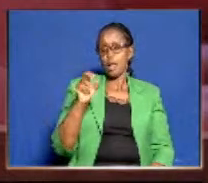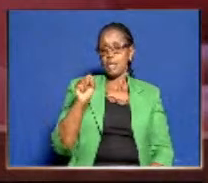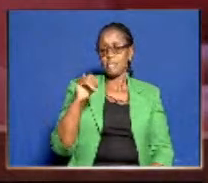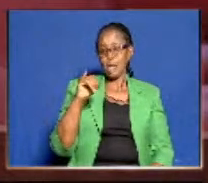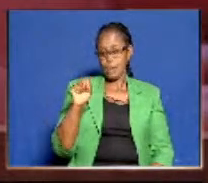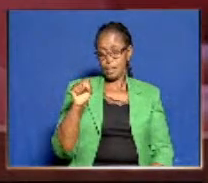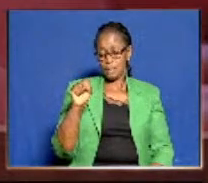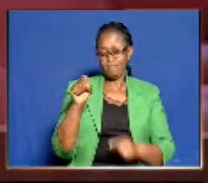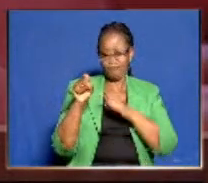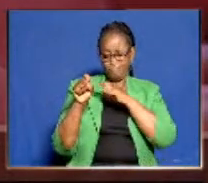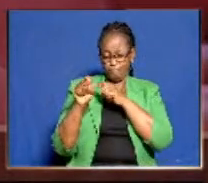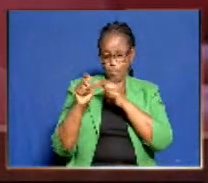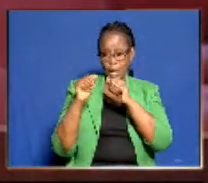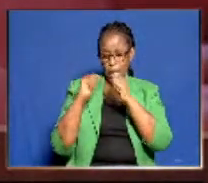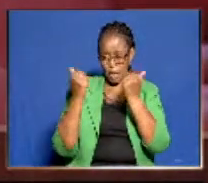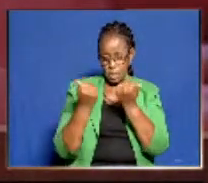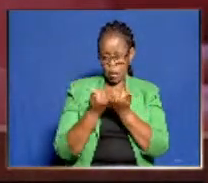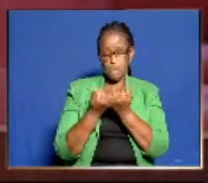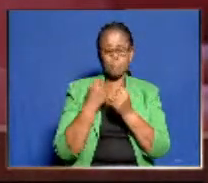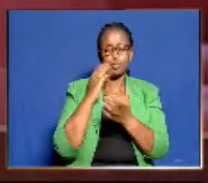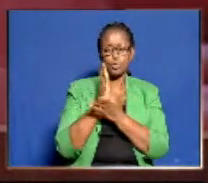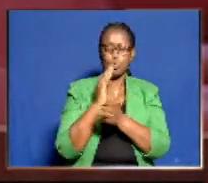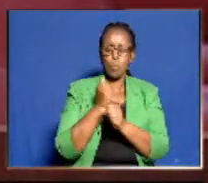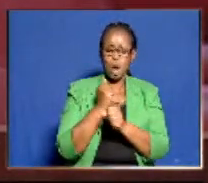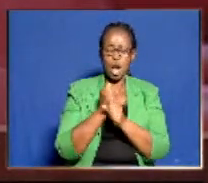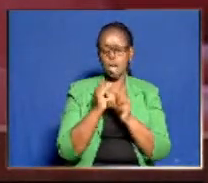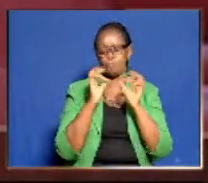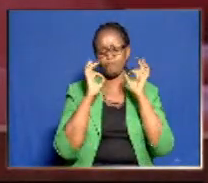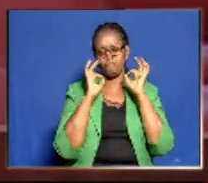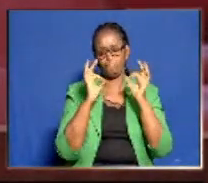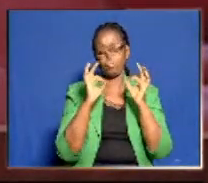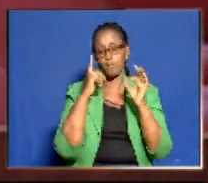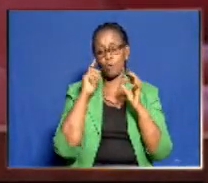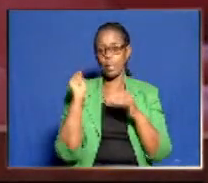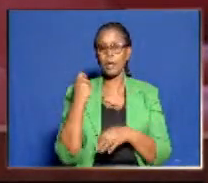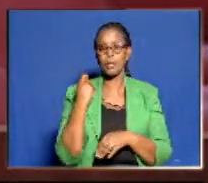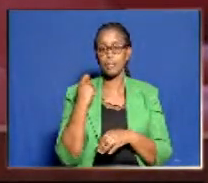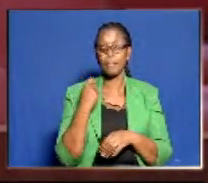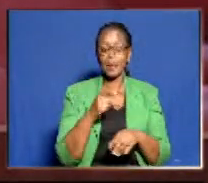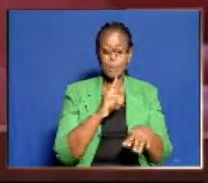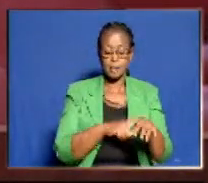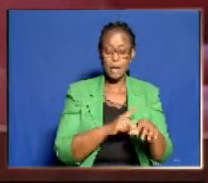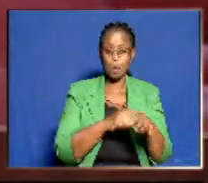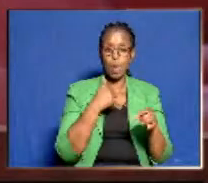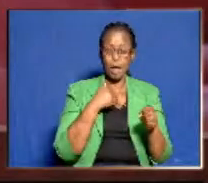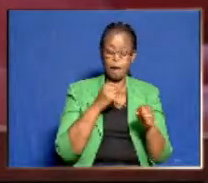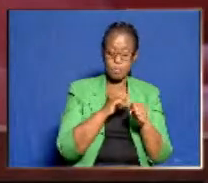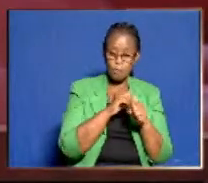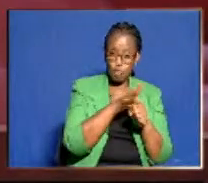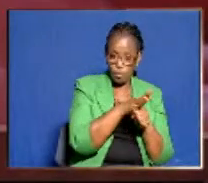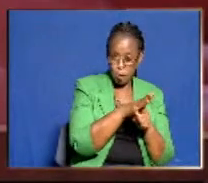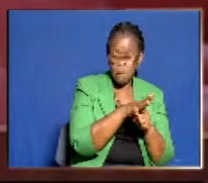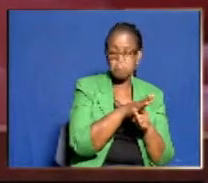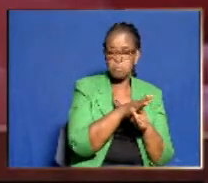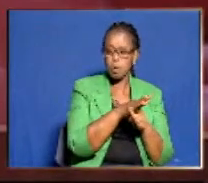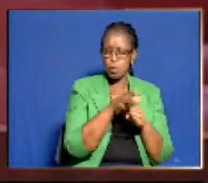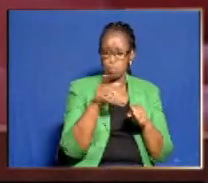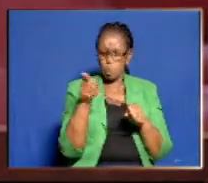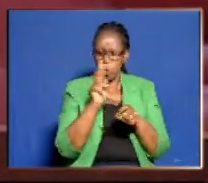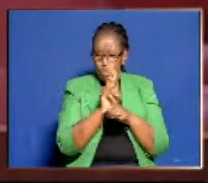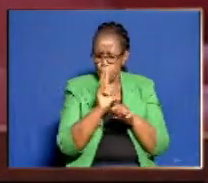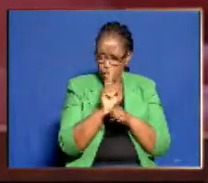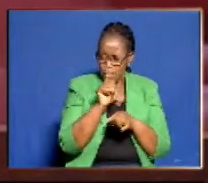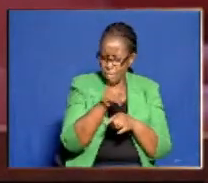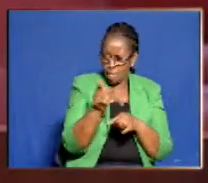an agency have done a lot for this country. During the COVID situation, they were used immensely, especially in tracking